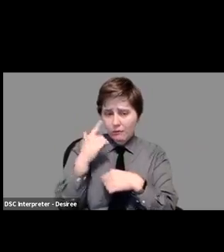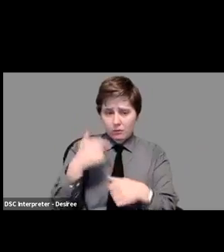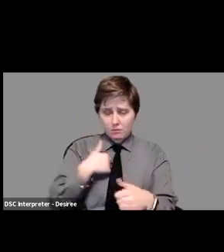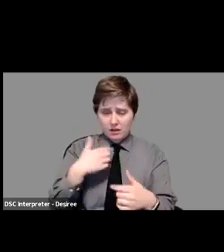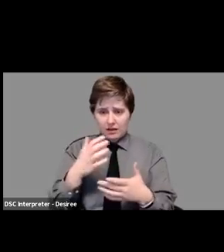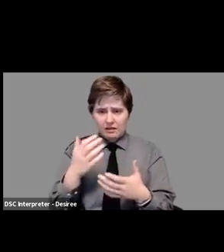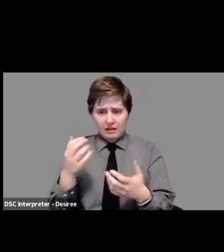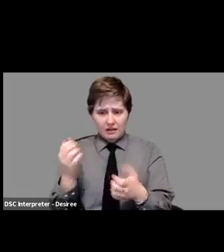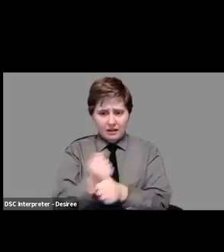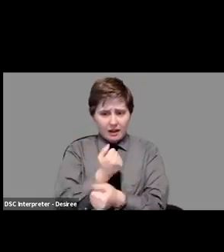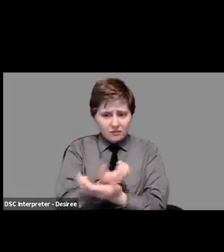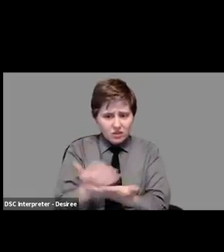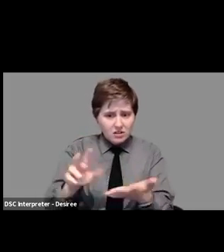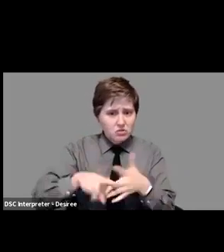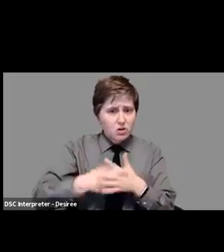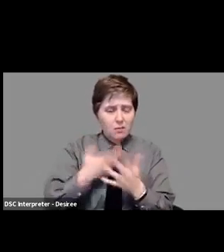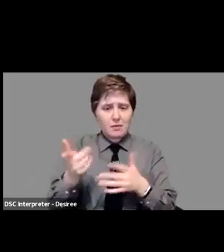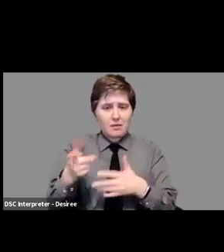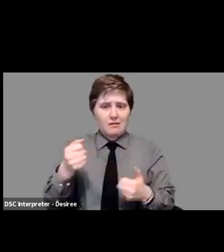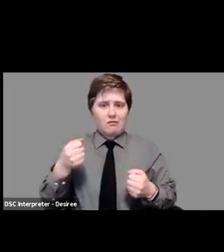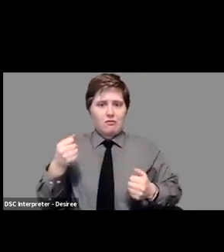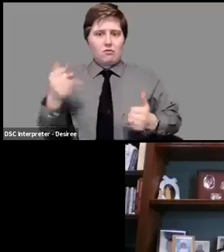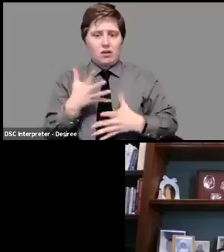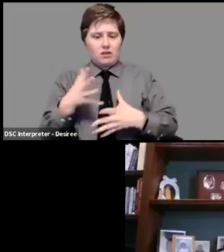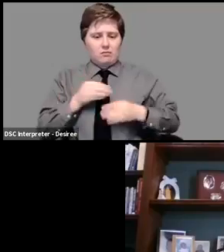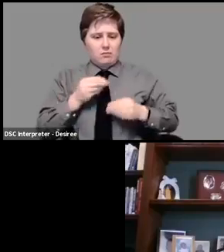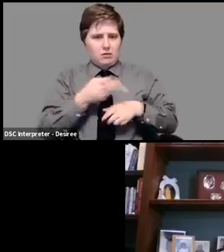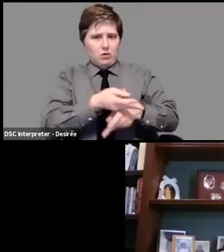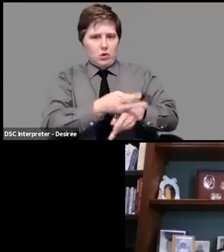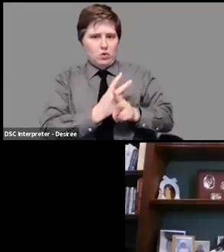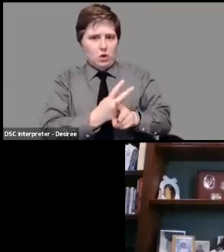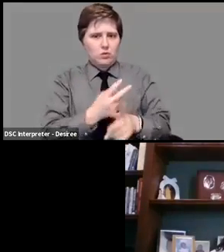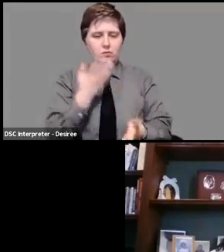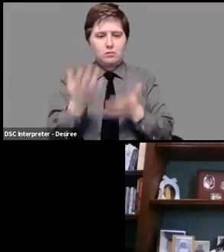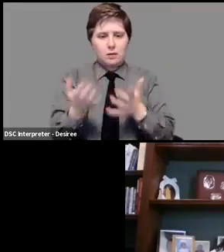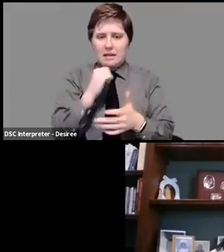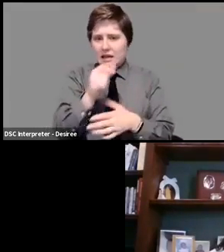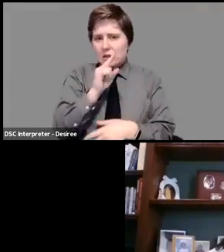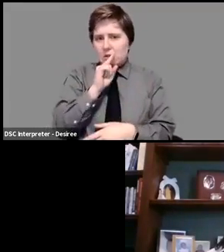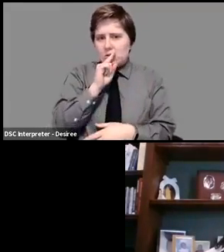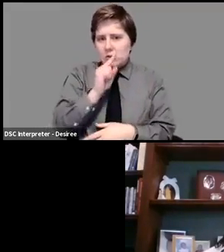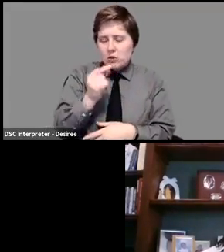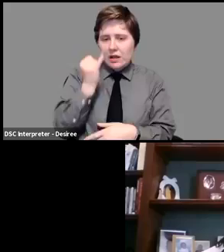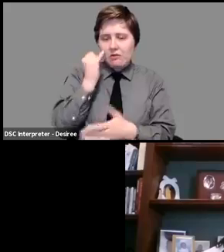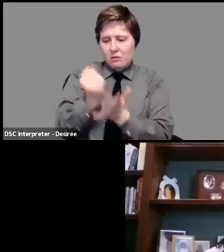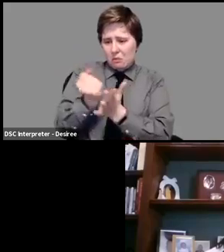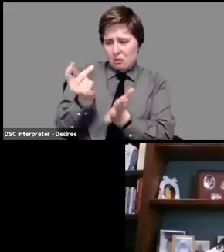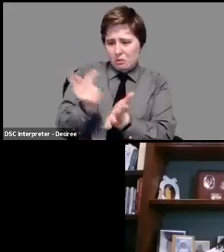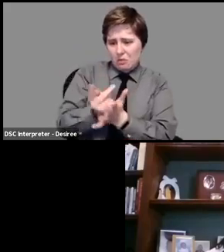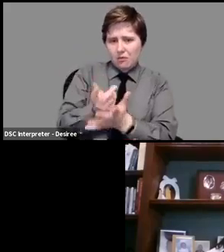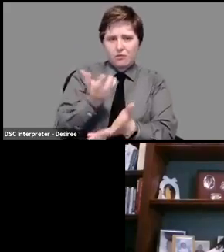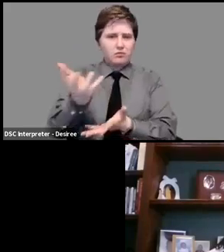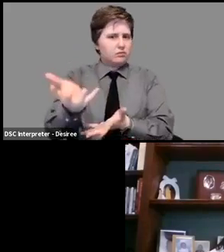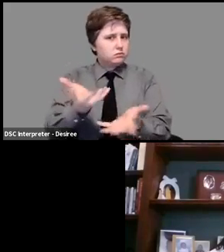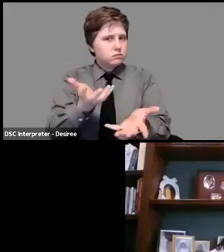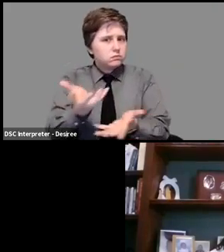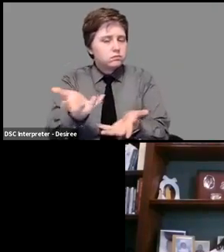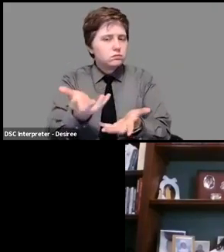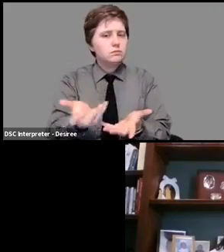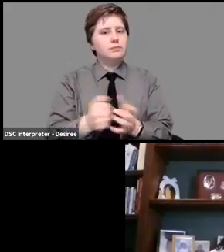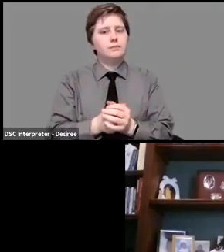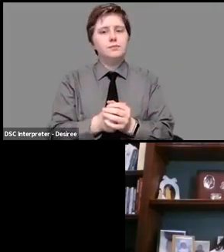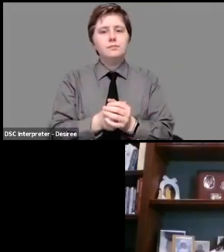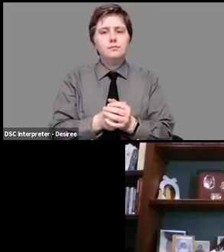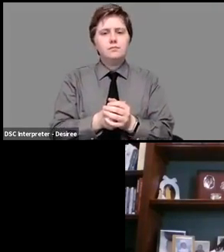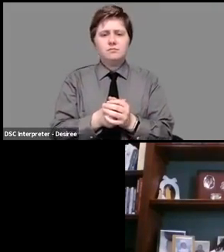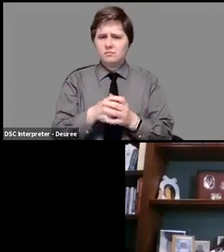thing started, because they may be afraid of taking a loan, or they may not be sure they can get approved for it. Or, but